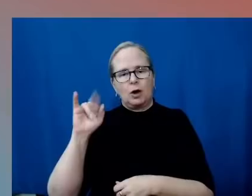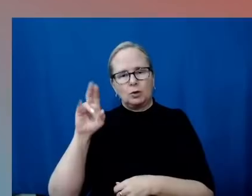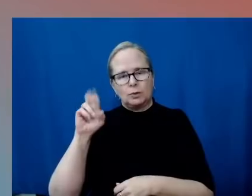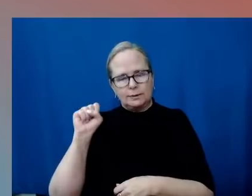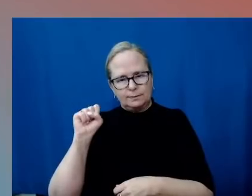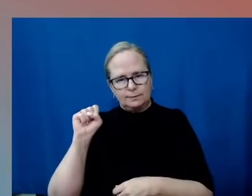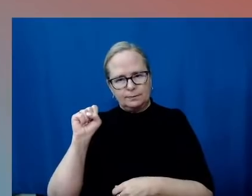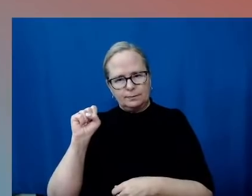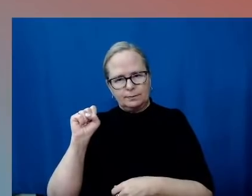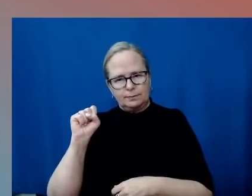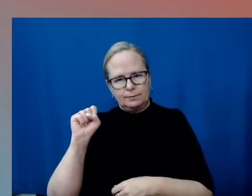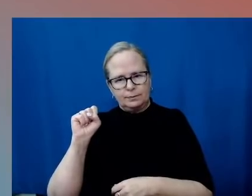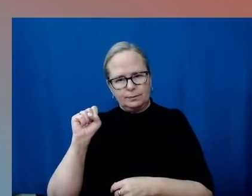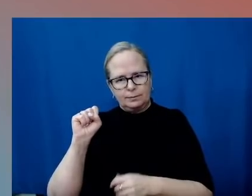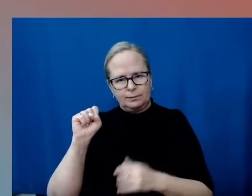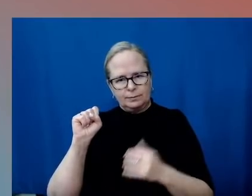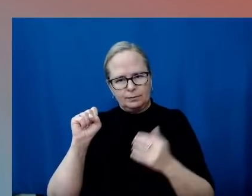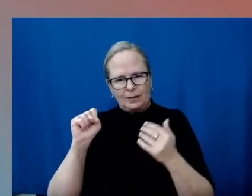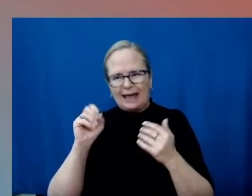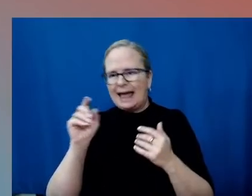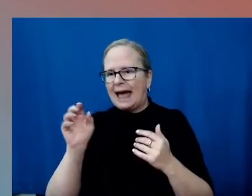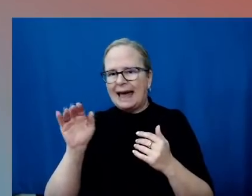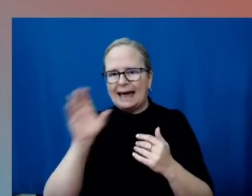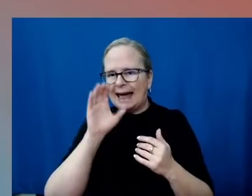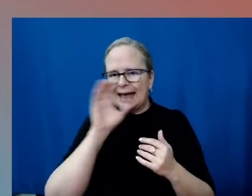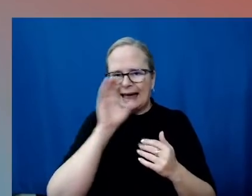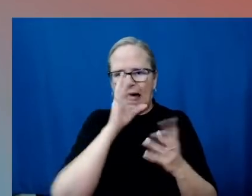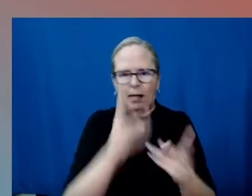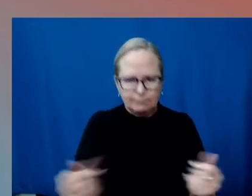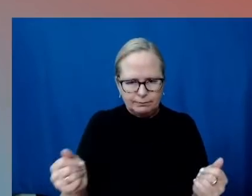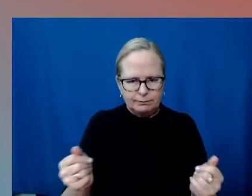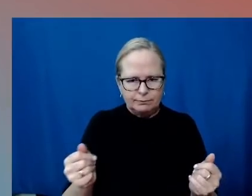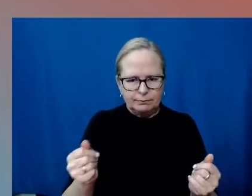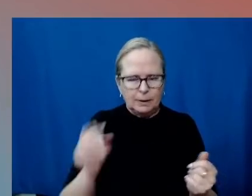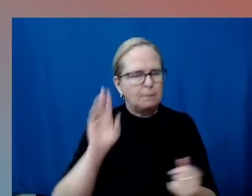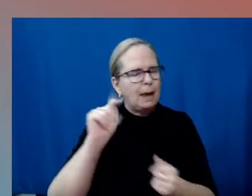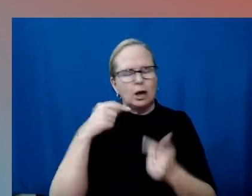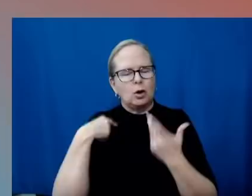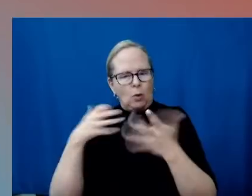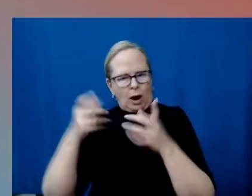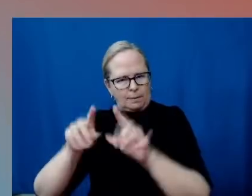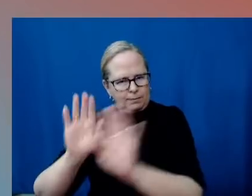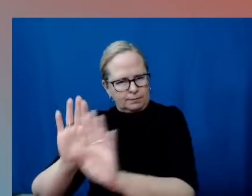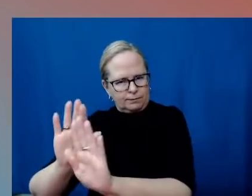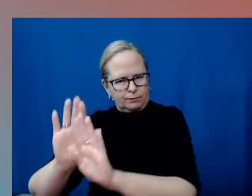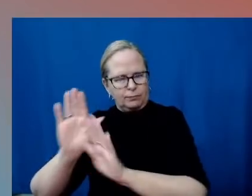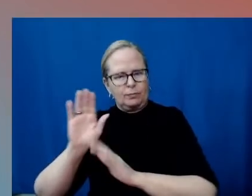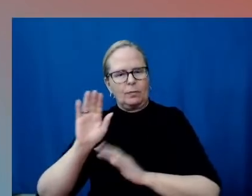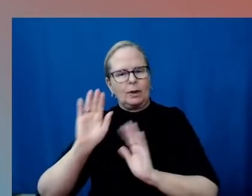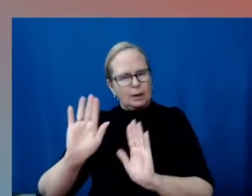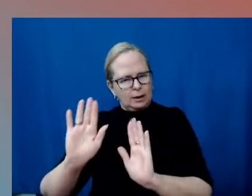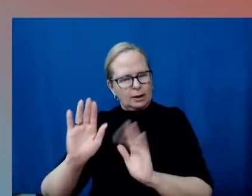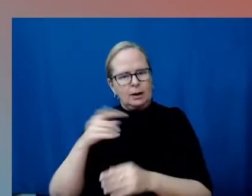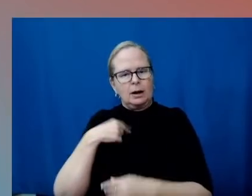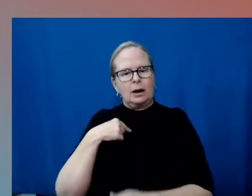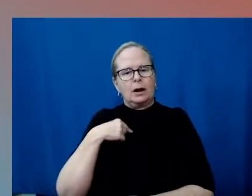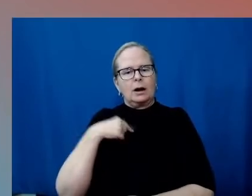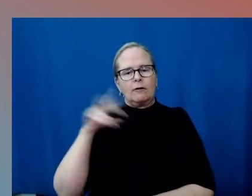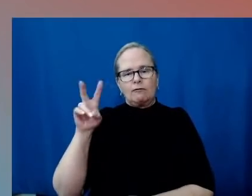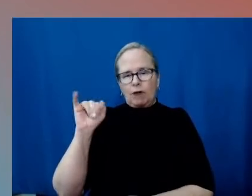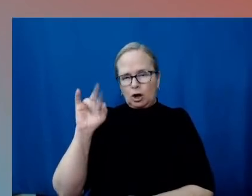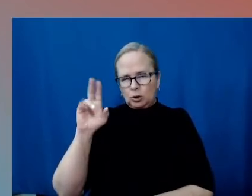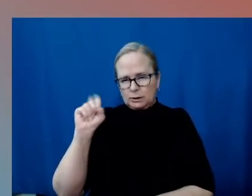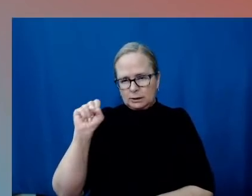get there. But in this short time span, it doesn't care if it doesn't harm the virus to be